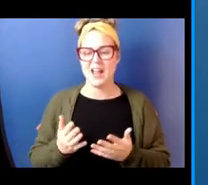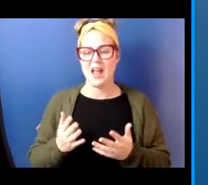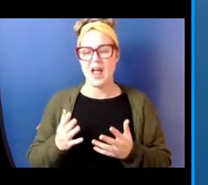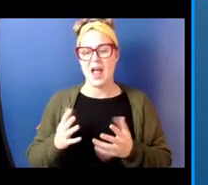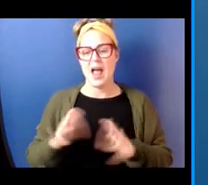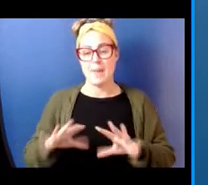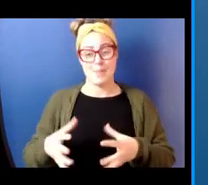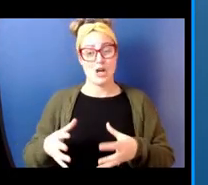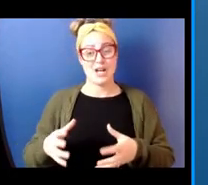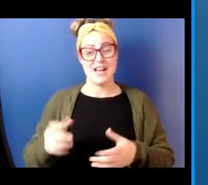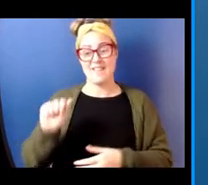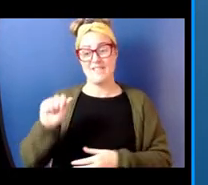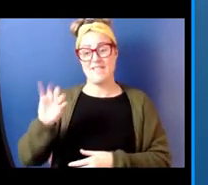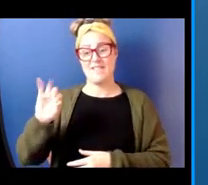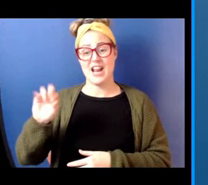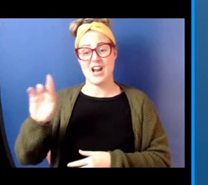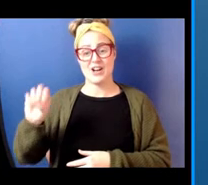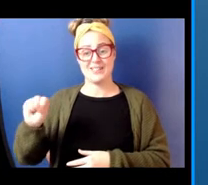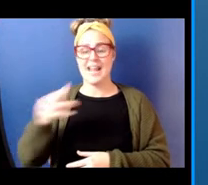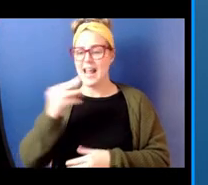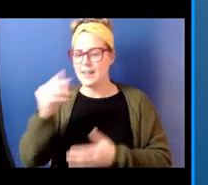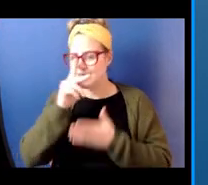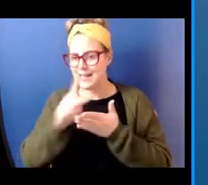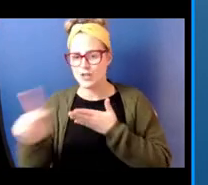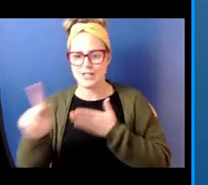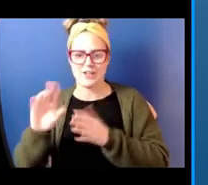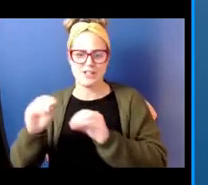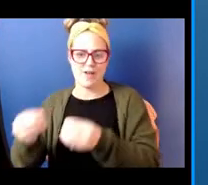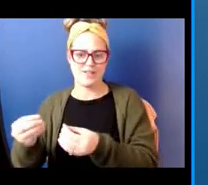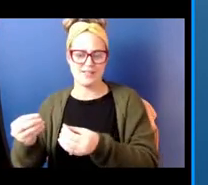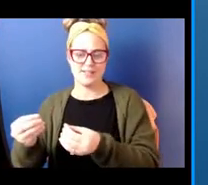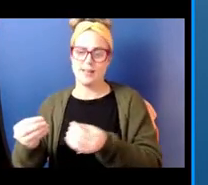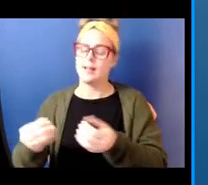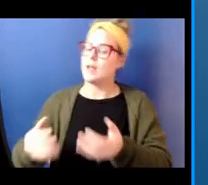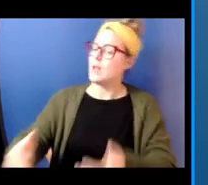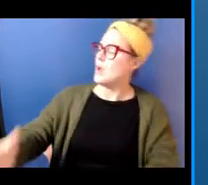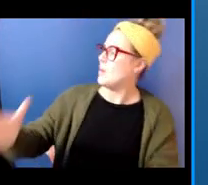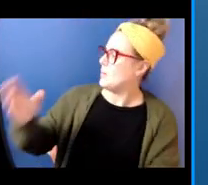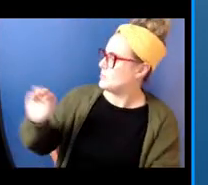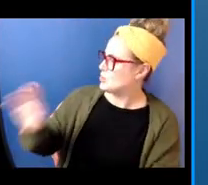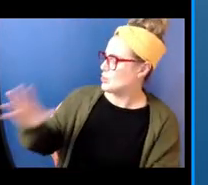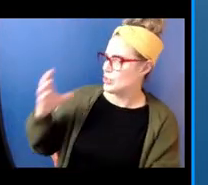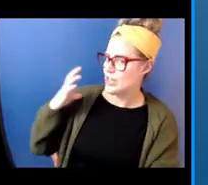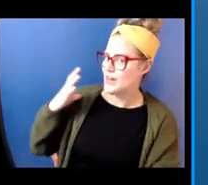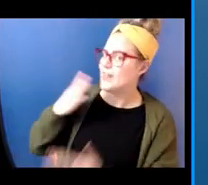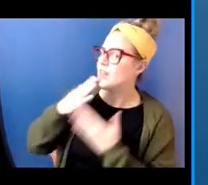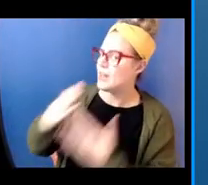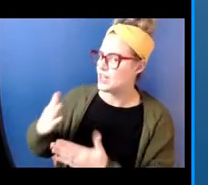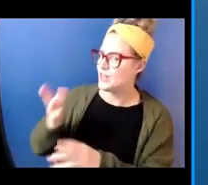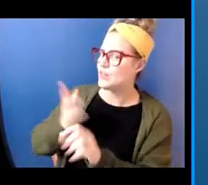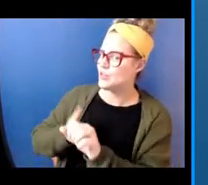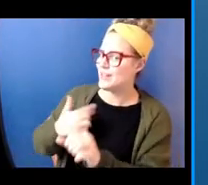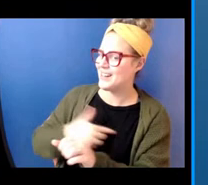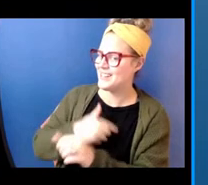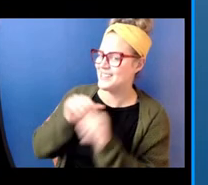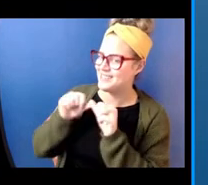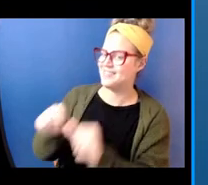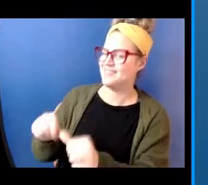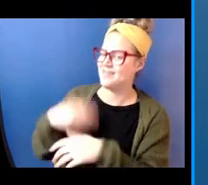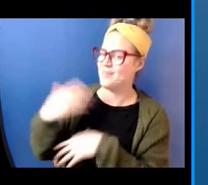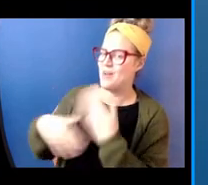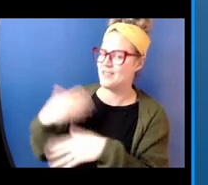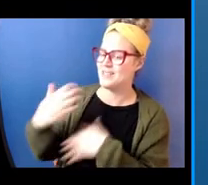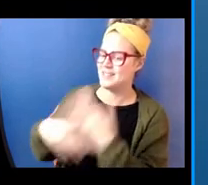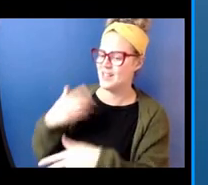and the secretary's office and Mr chair thank you for joining us in this process and for